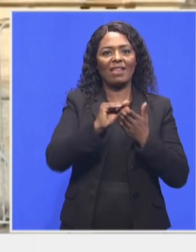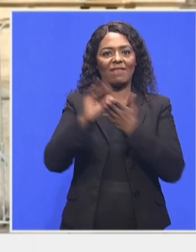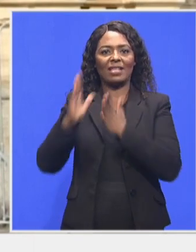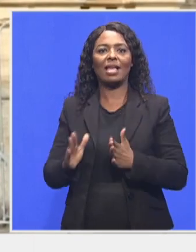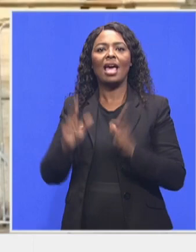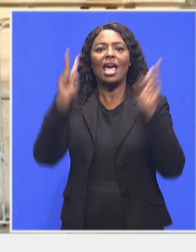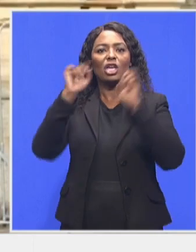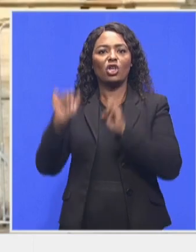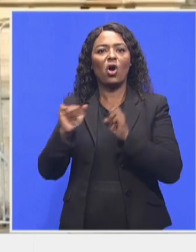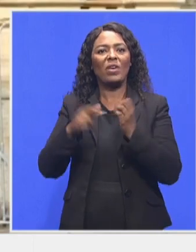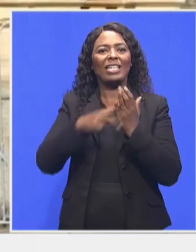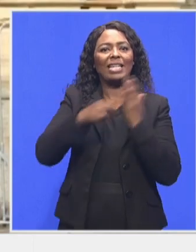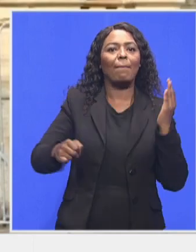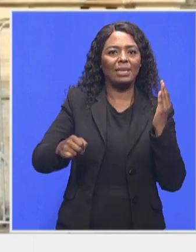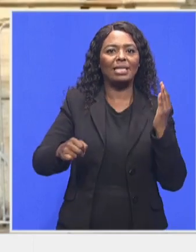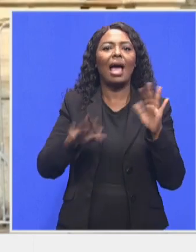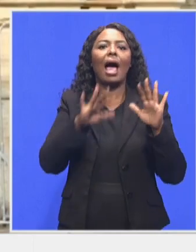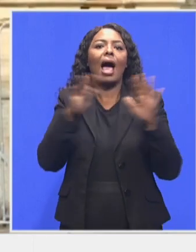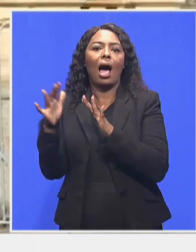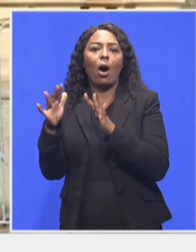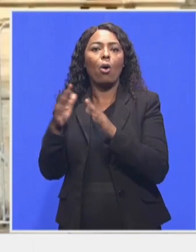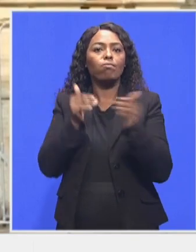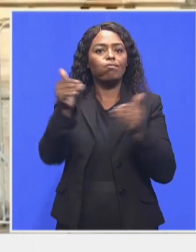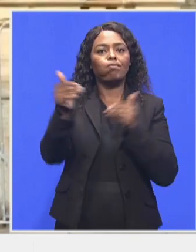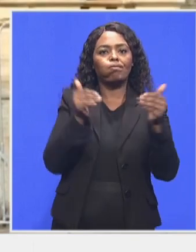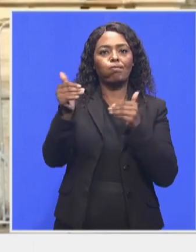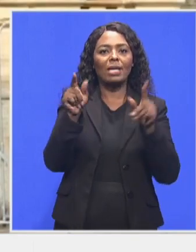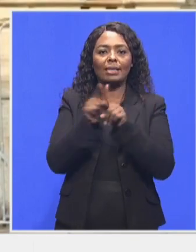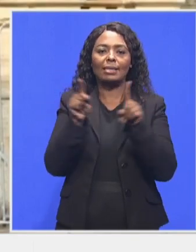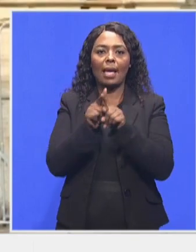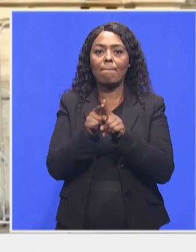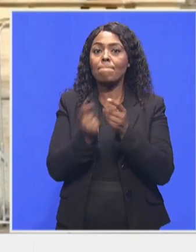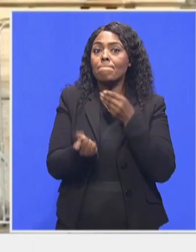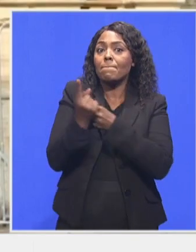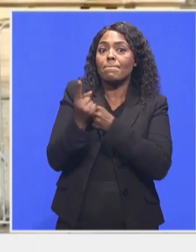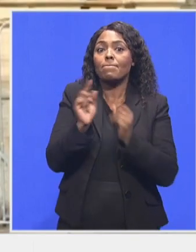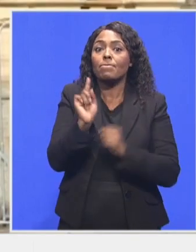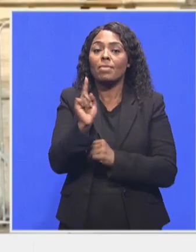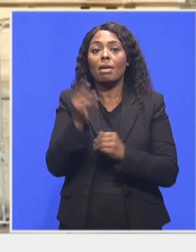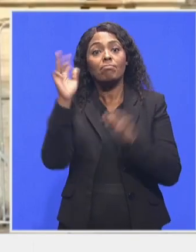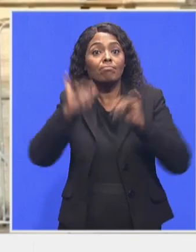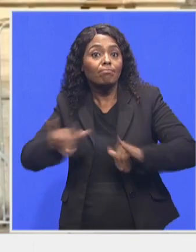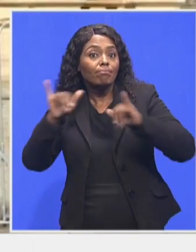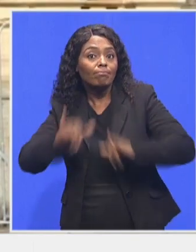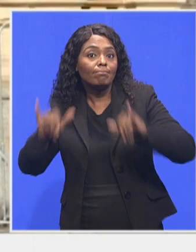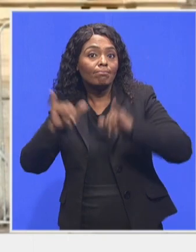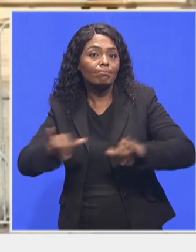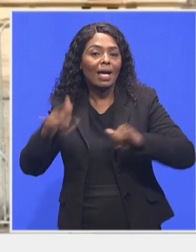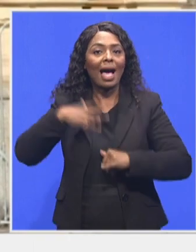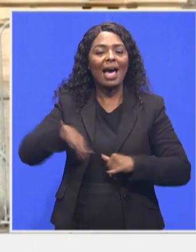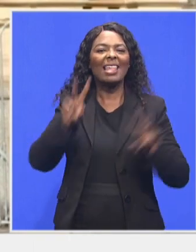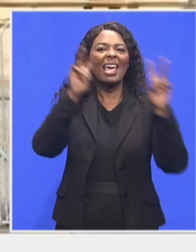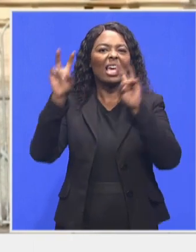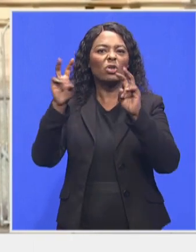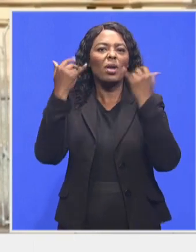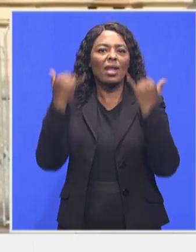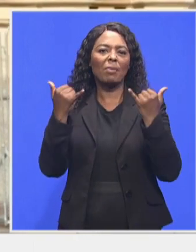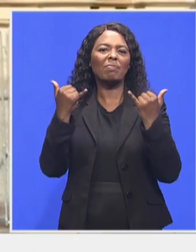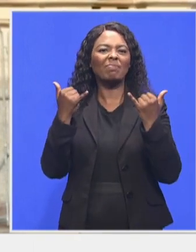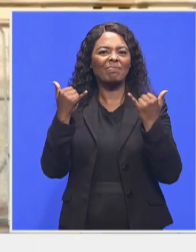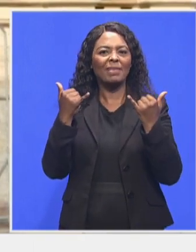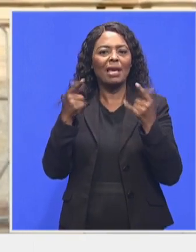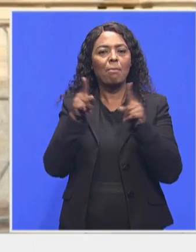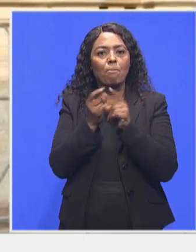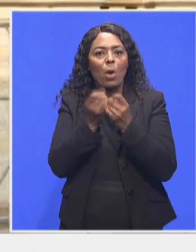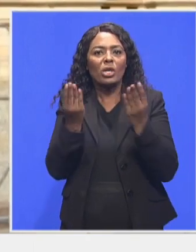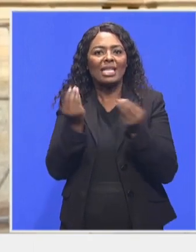that debt and how it's going to be managed and what the details will be. So we're keenly waiting on that. The other issue, of course, is the